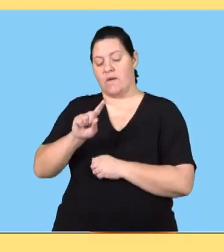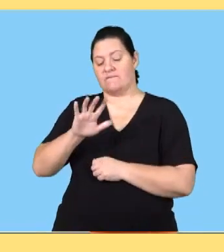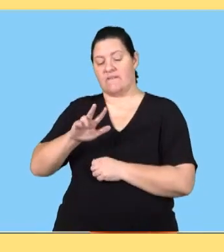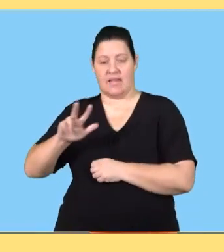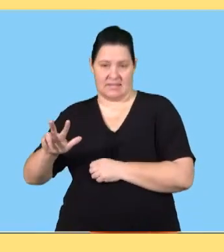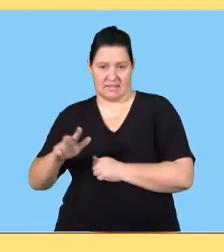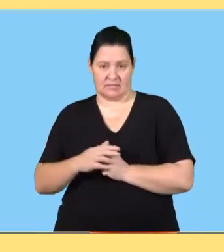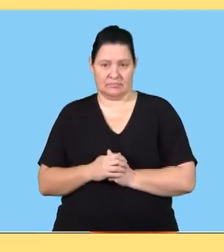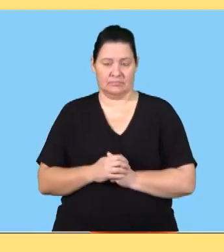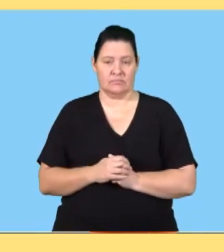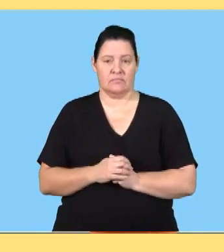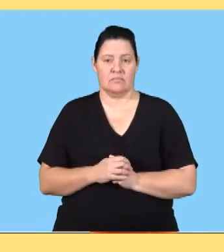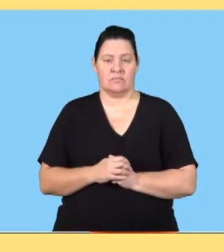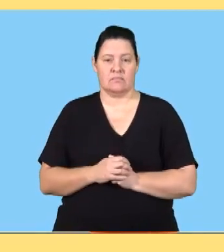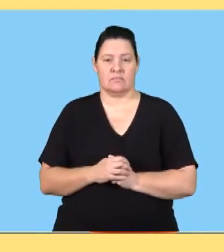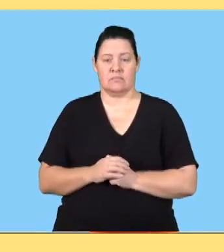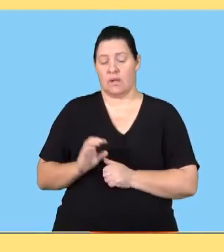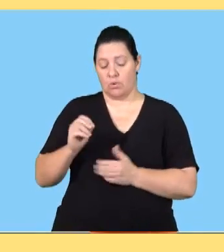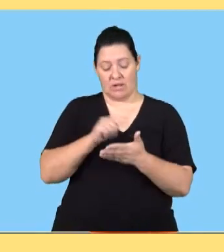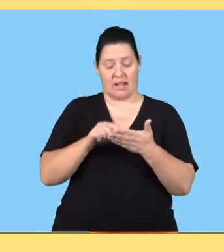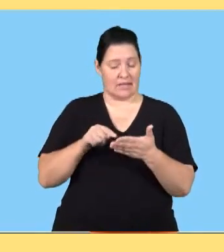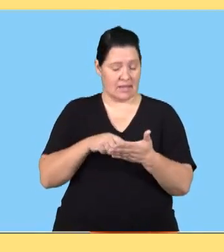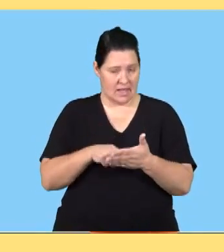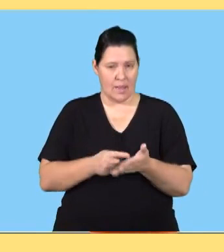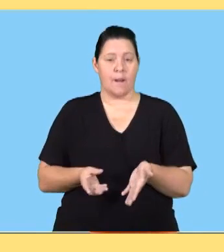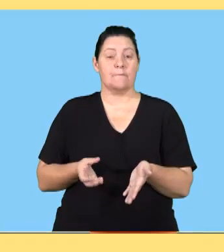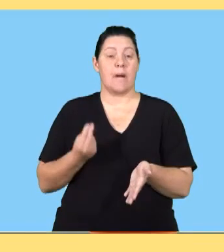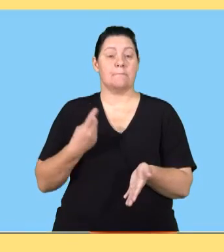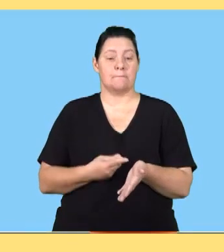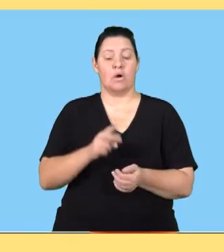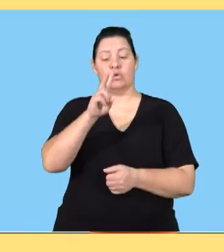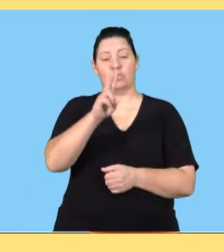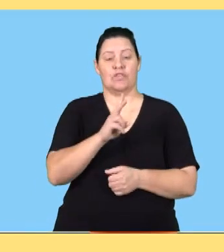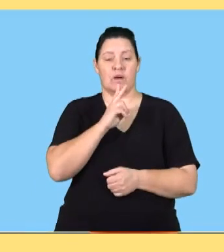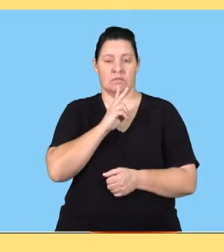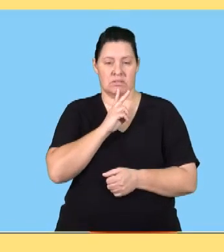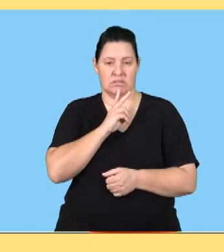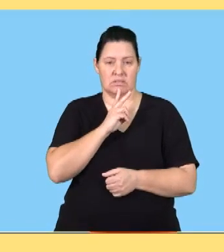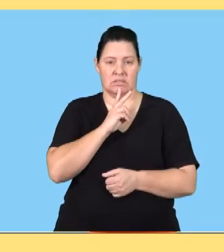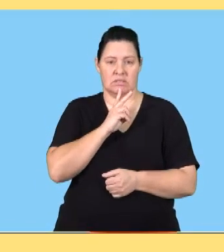between 3,000 and 158. If you punch that in your calculator, you should get